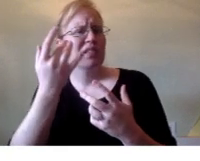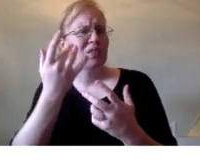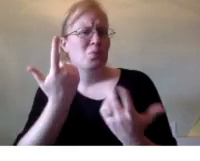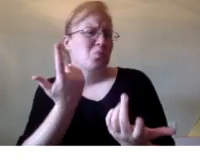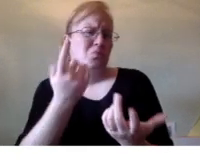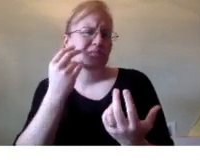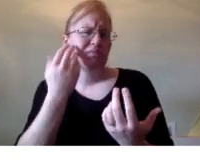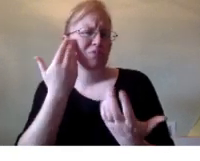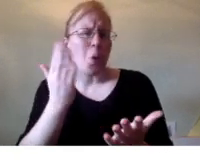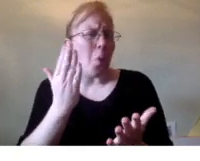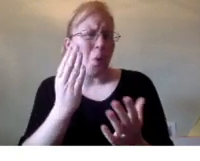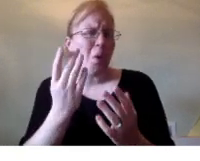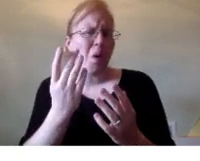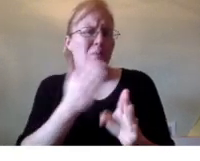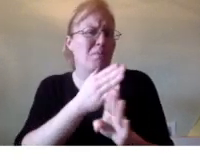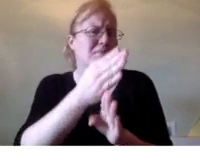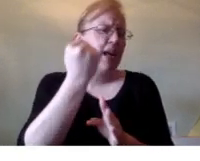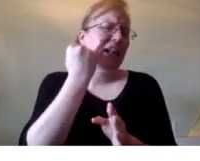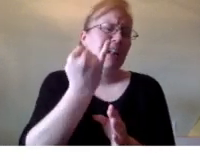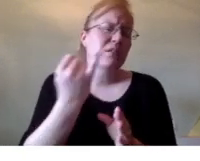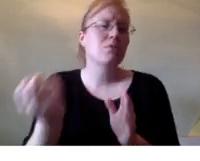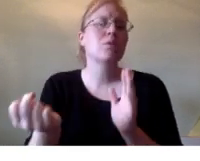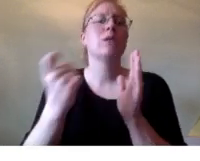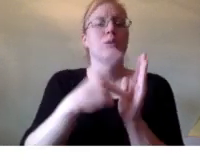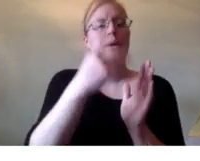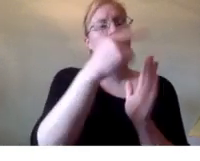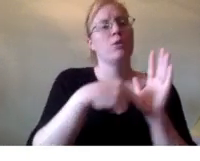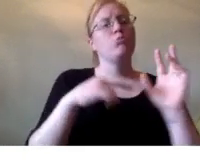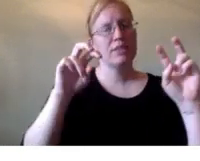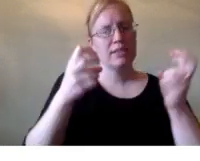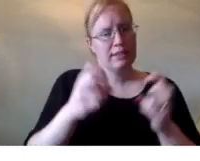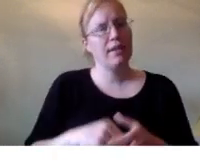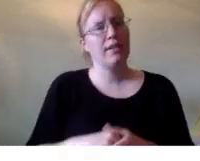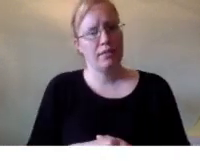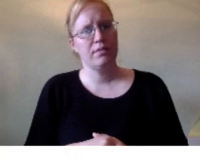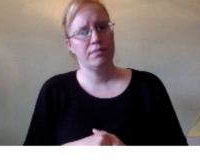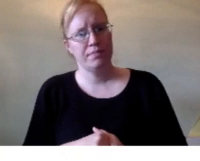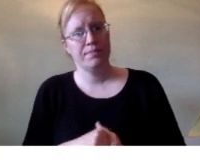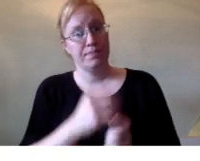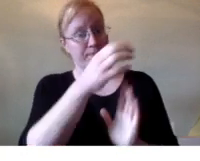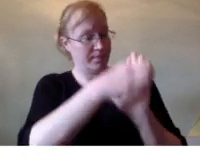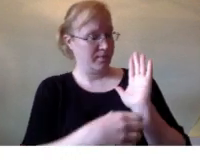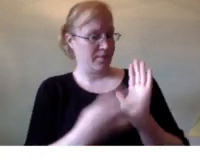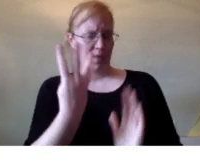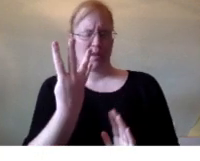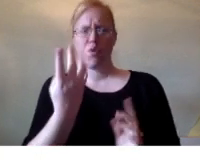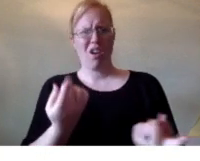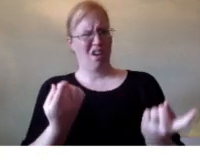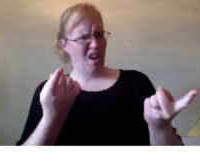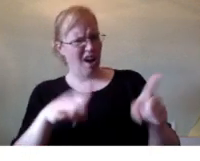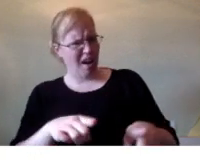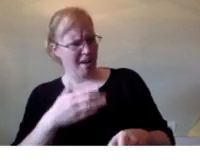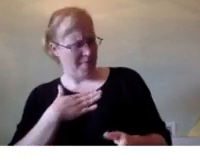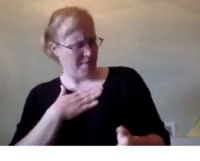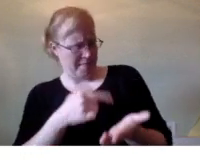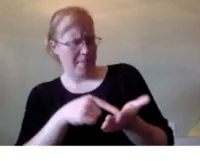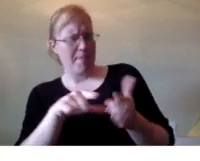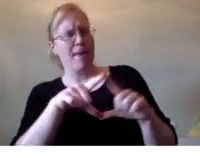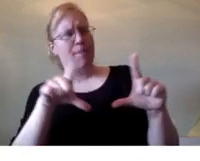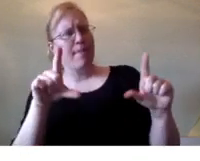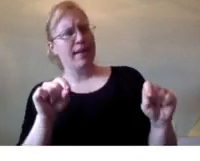to do? We like to go back and read the title, huh? Chapter 4 is called What Happened to My